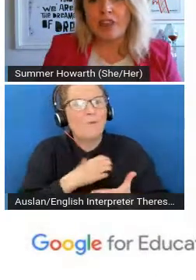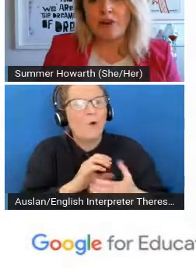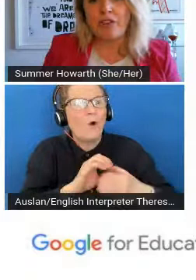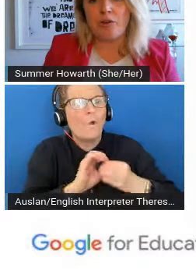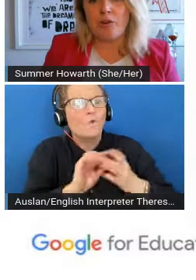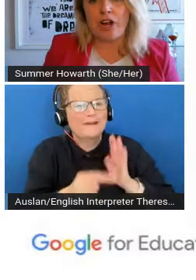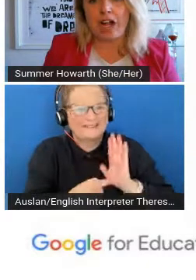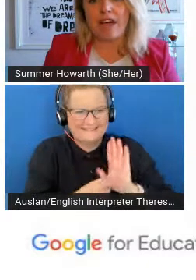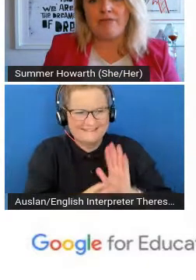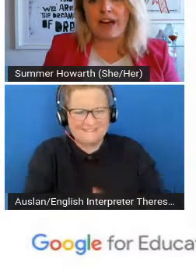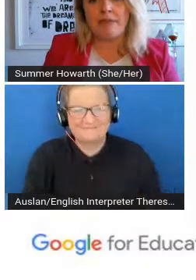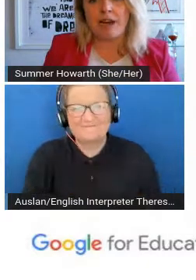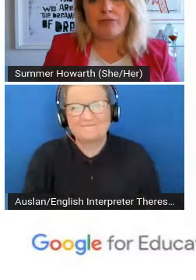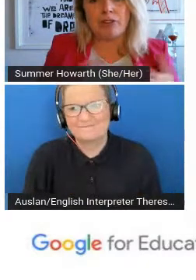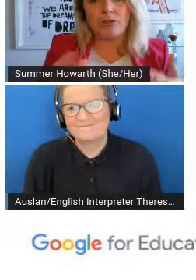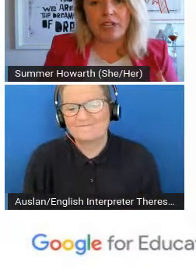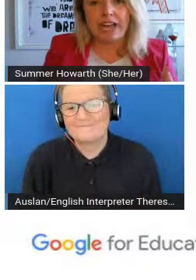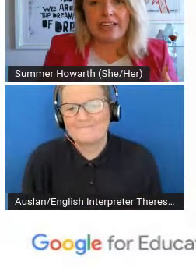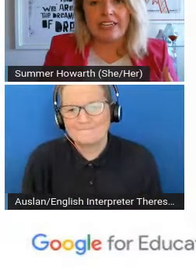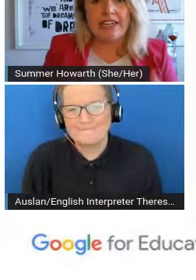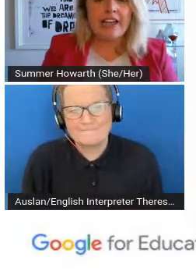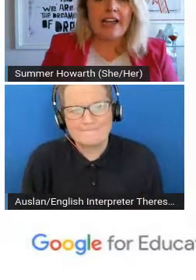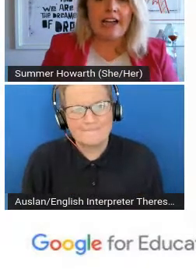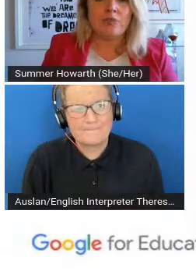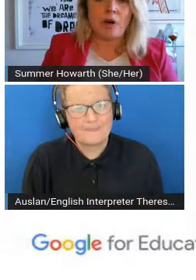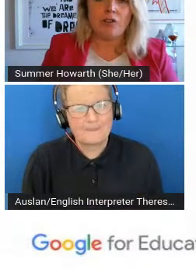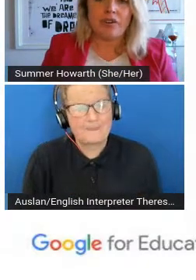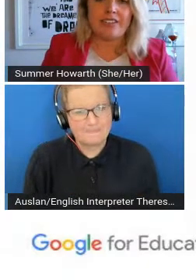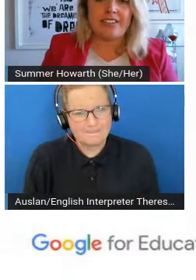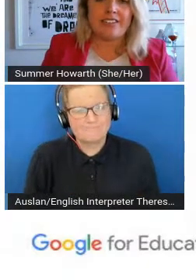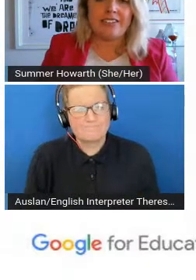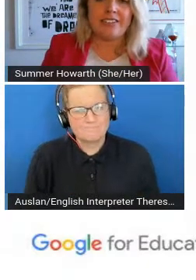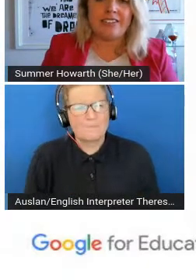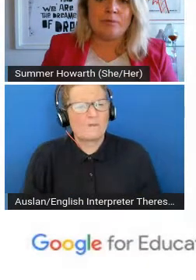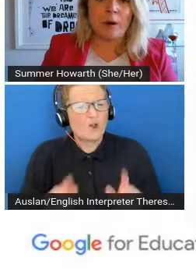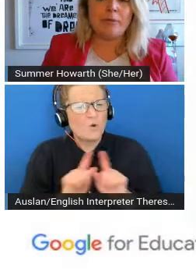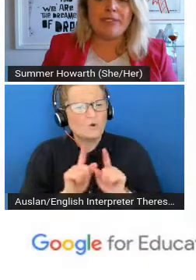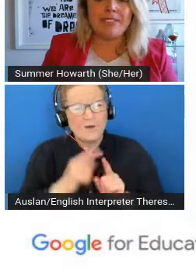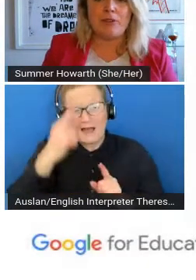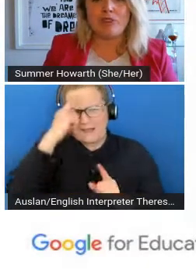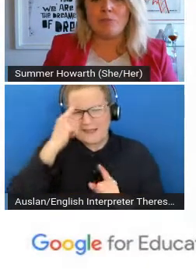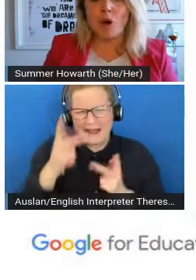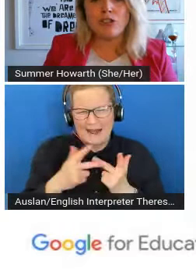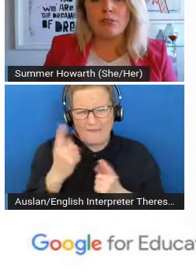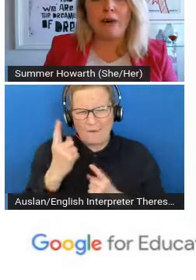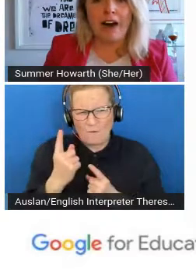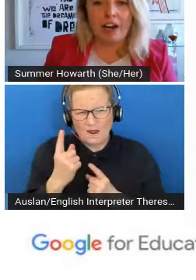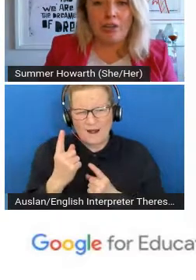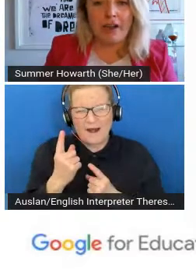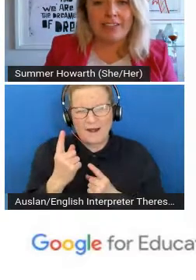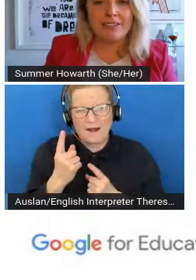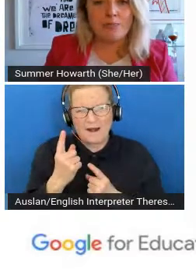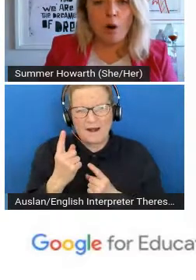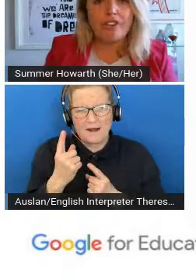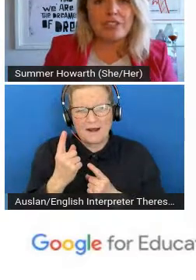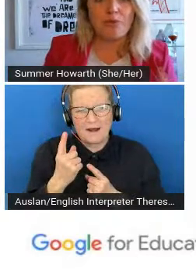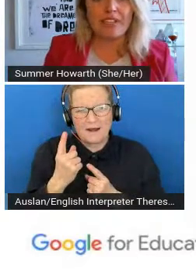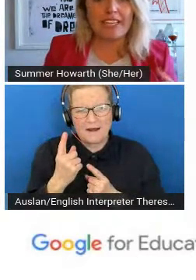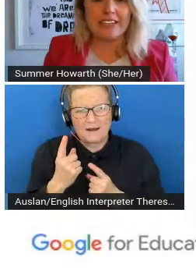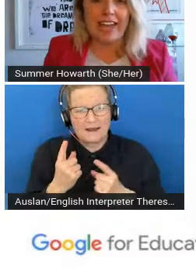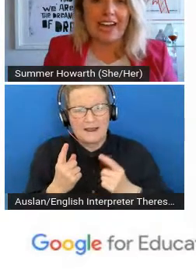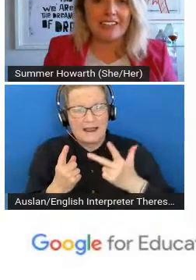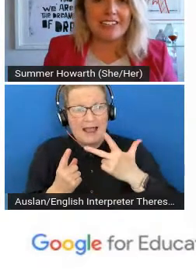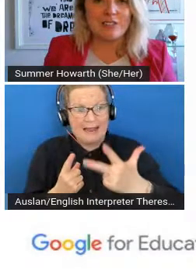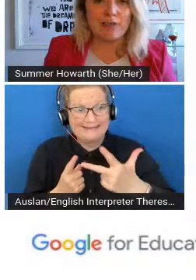think another one that we want to have a real look at here as well, Chris, is probably some of those multiple pathways. What this